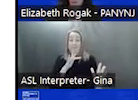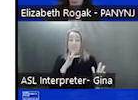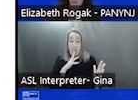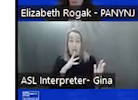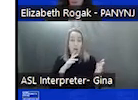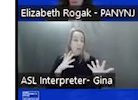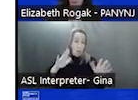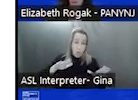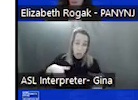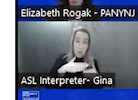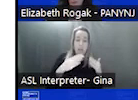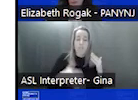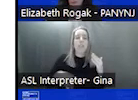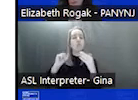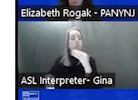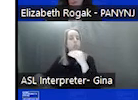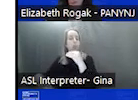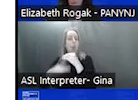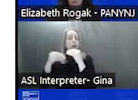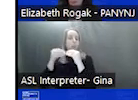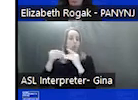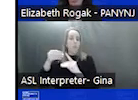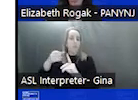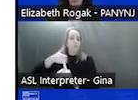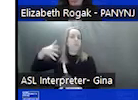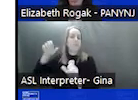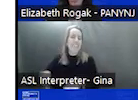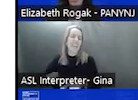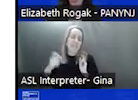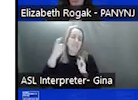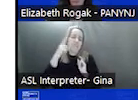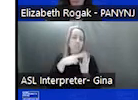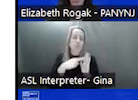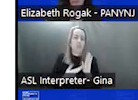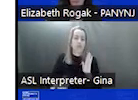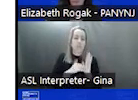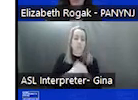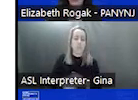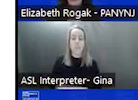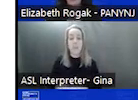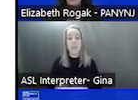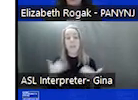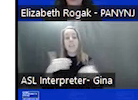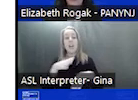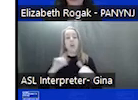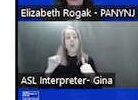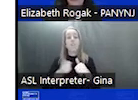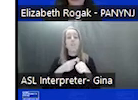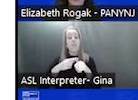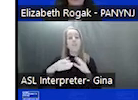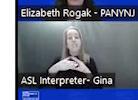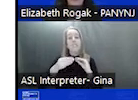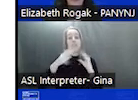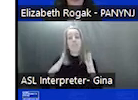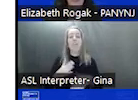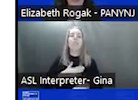comments, but they do need to register to do so. I will now call the first speaker, and please remember to state and spell your first and last name,